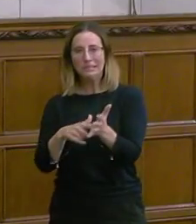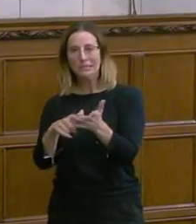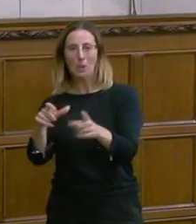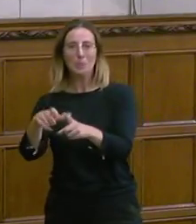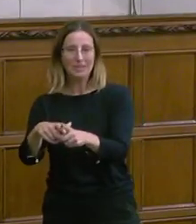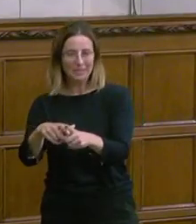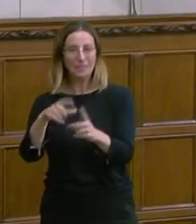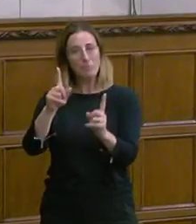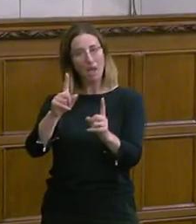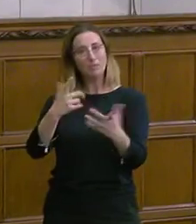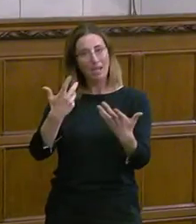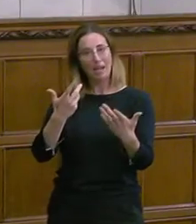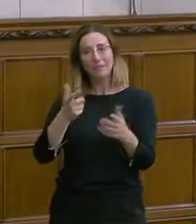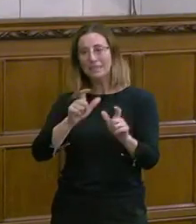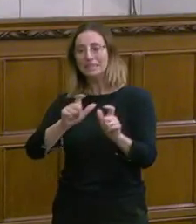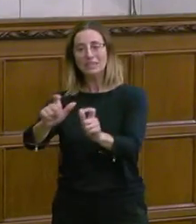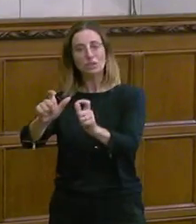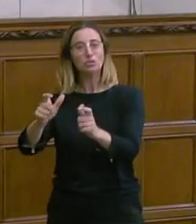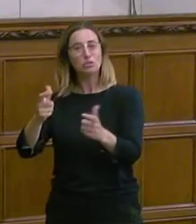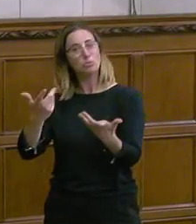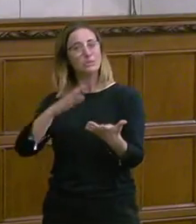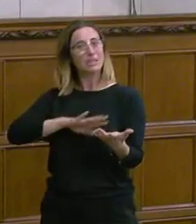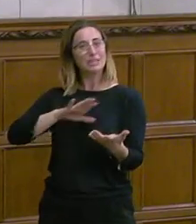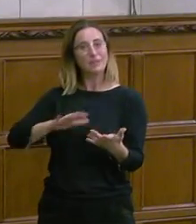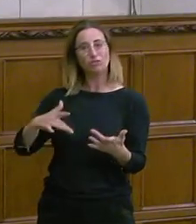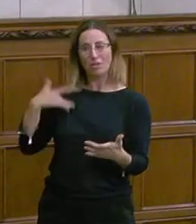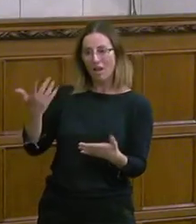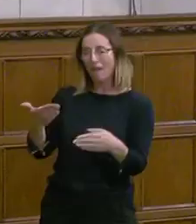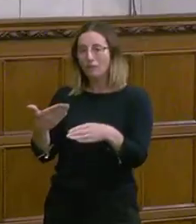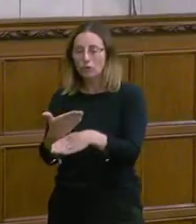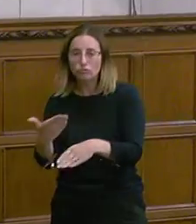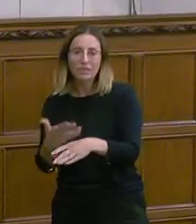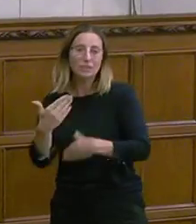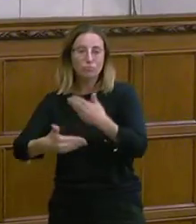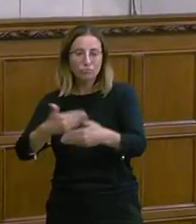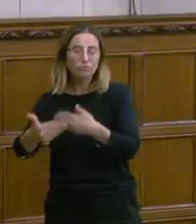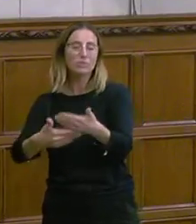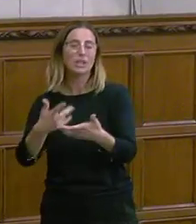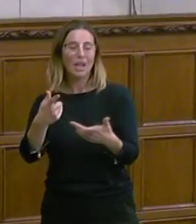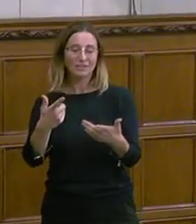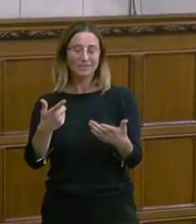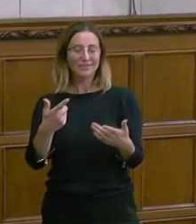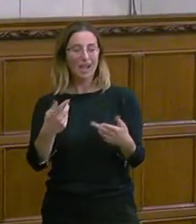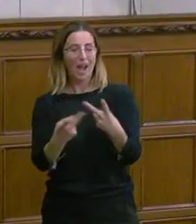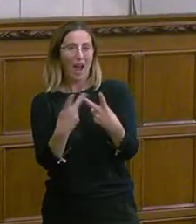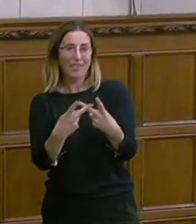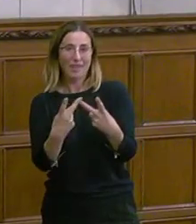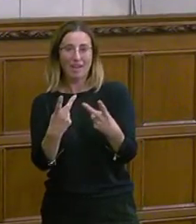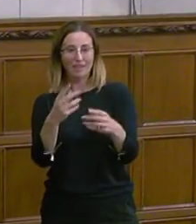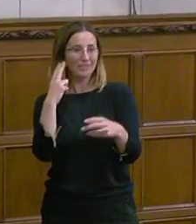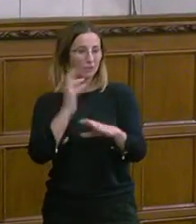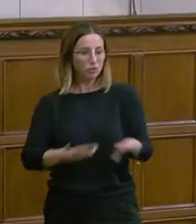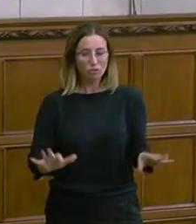to lead very fulfilling, successful lives and careers, and others where they didn't have that